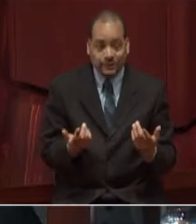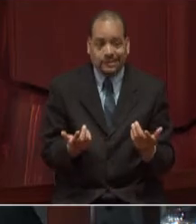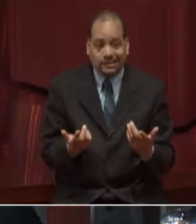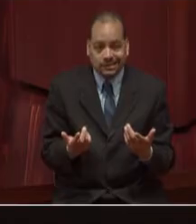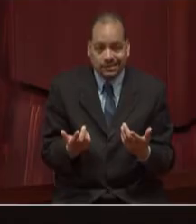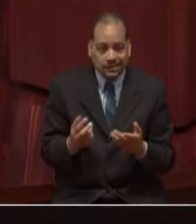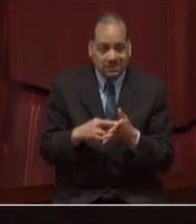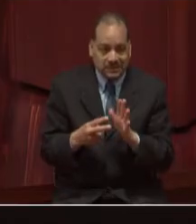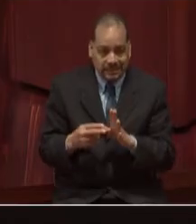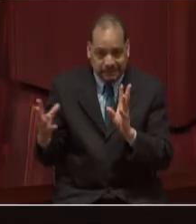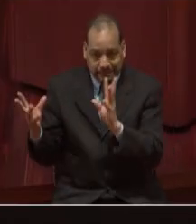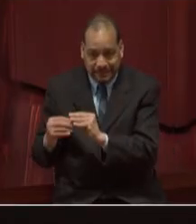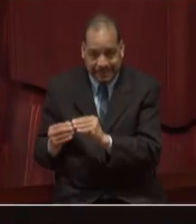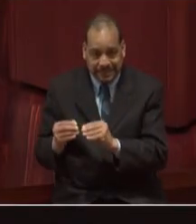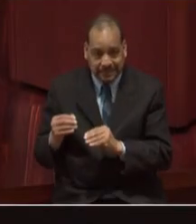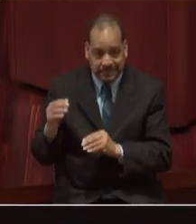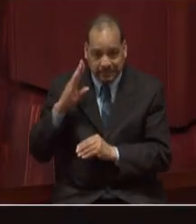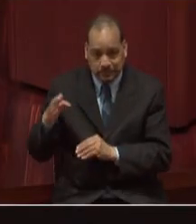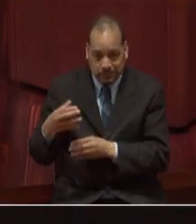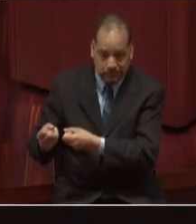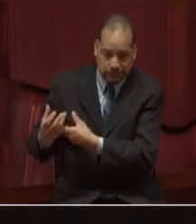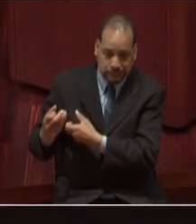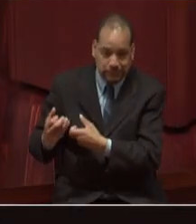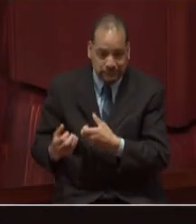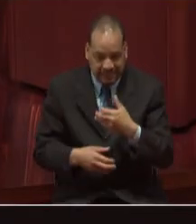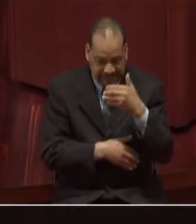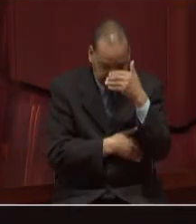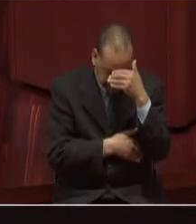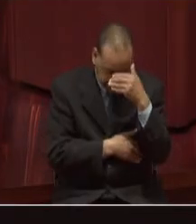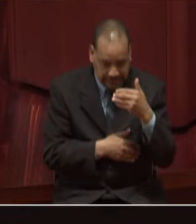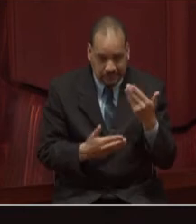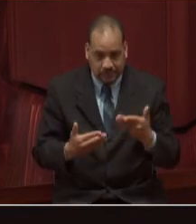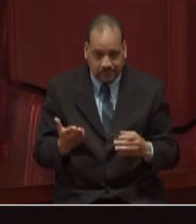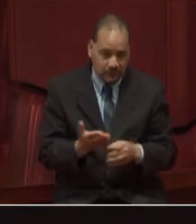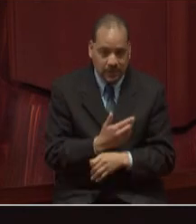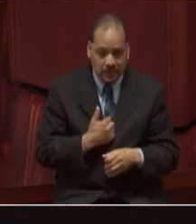good meeting, you could tell. Yeah, right? Where am I going to work after this?